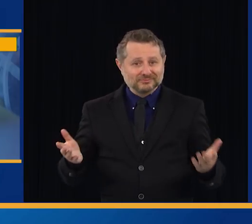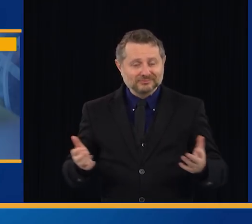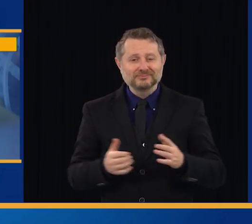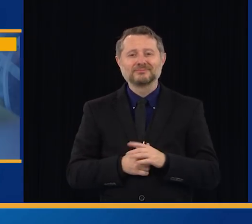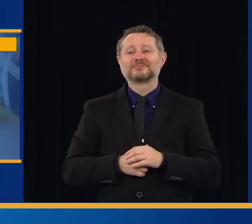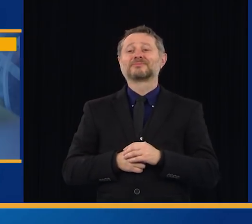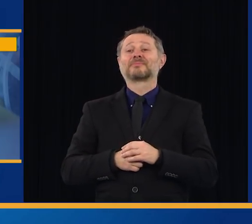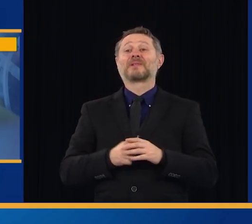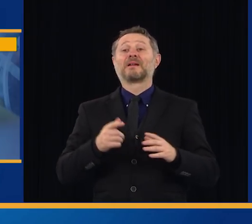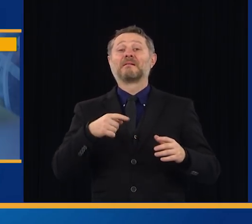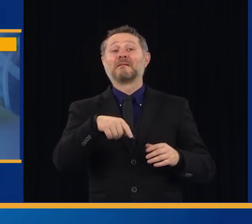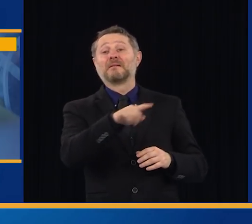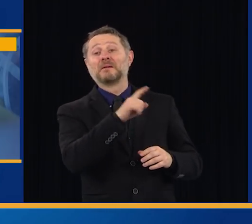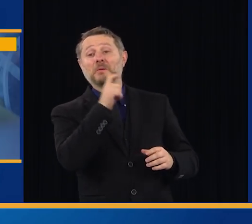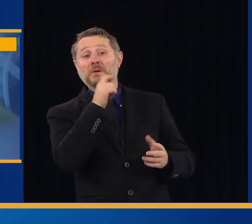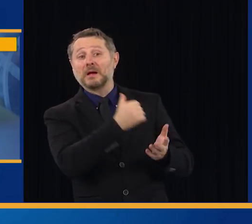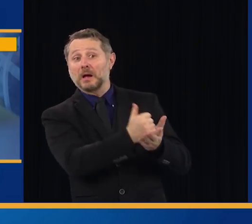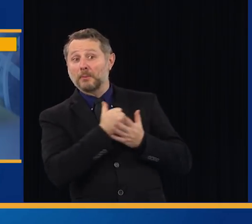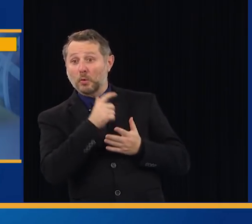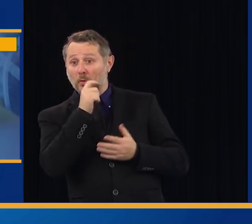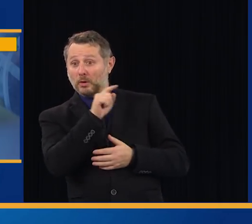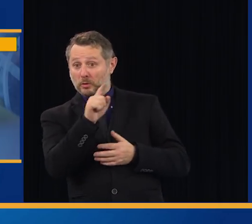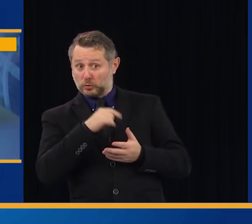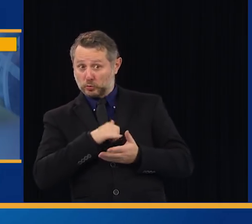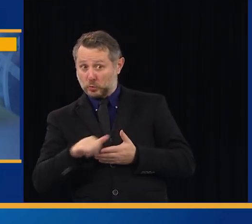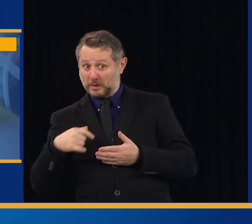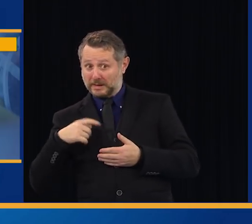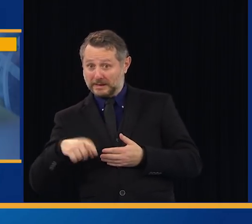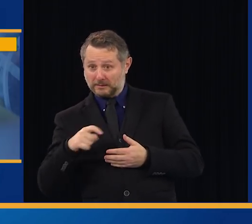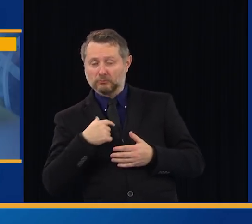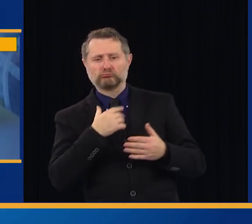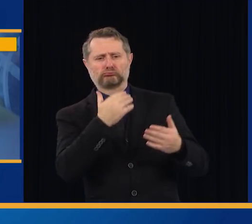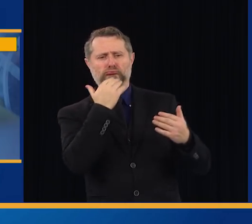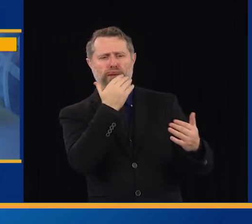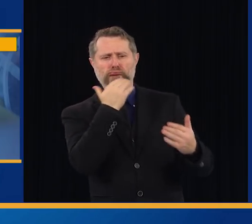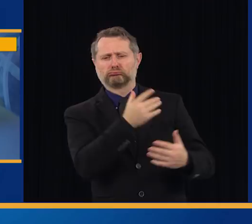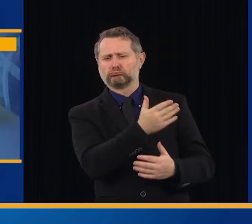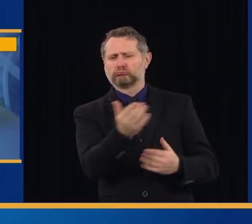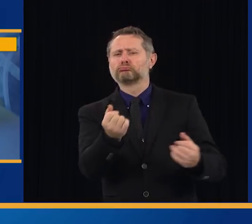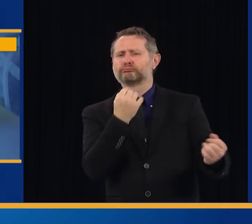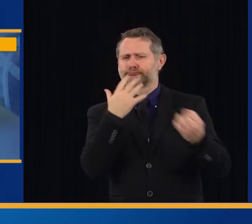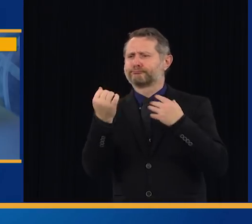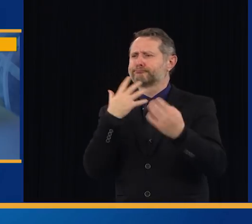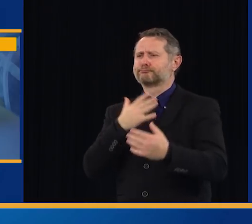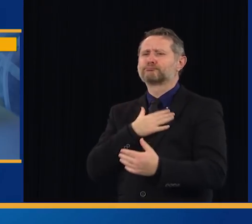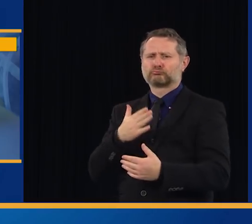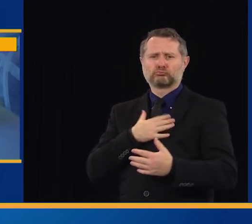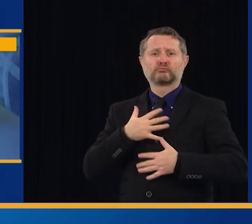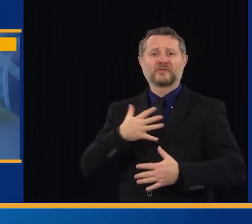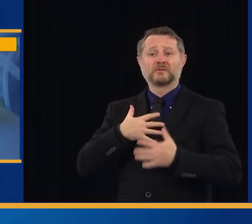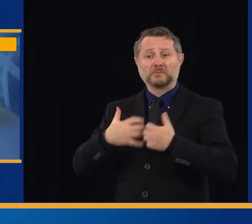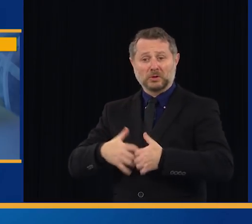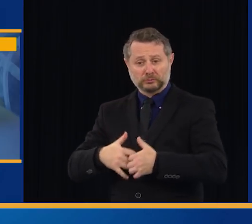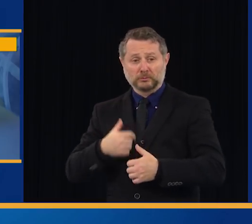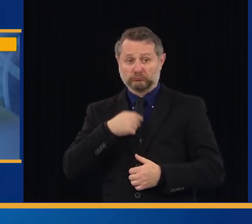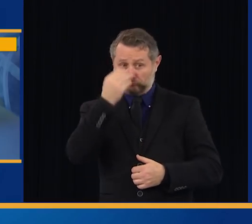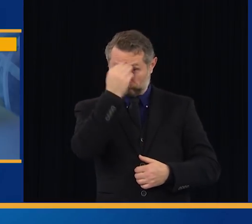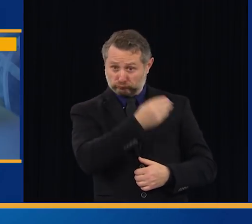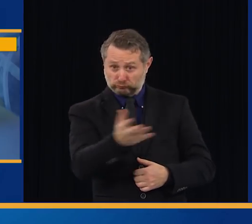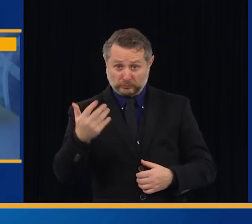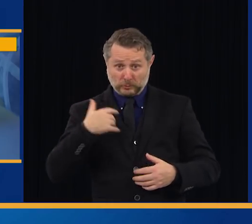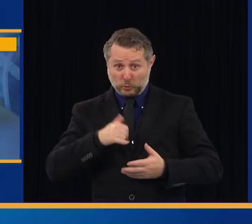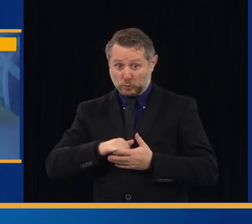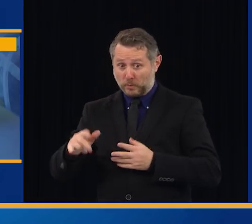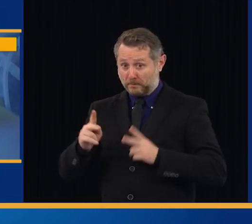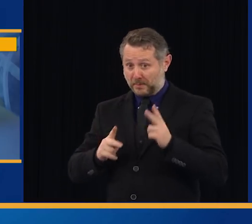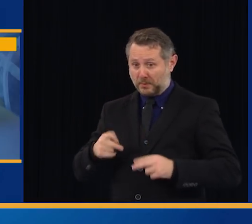York when we needed it, and states stepping up and sending us ventilators. And I said, New Yorkers don't forget, and New